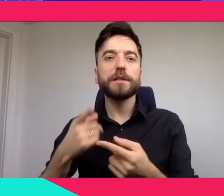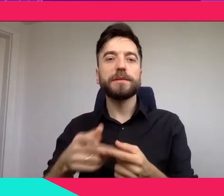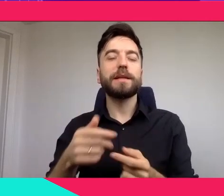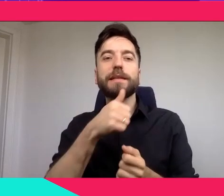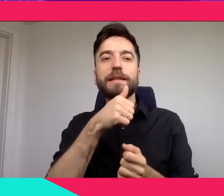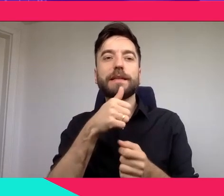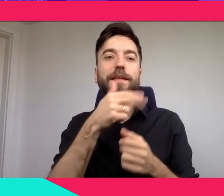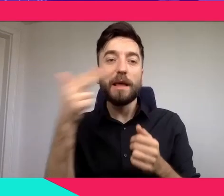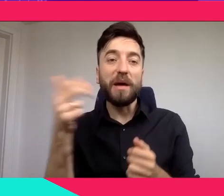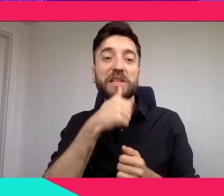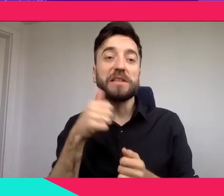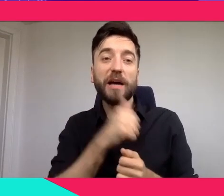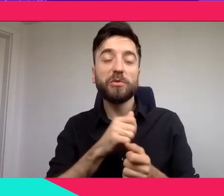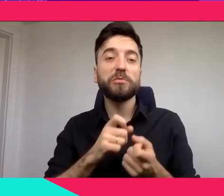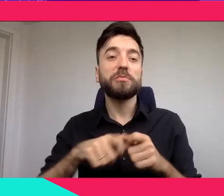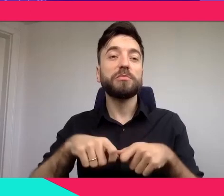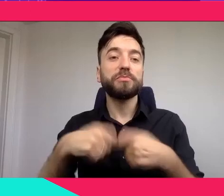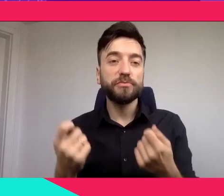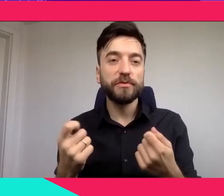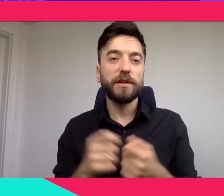And we did a big